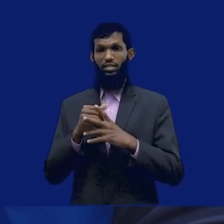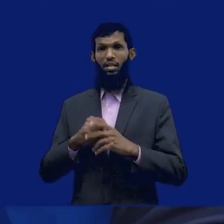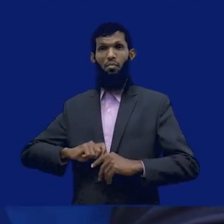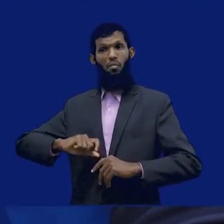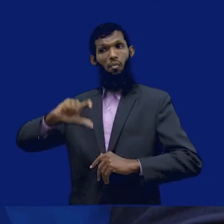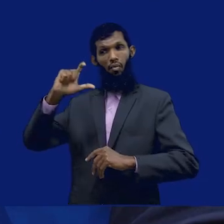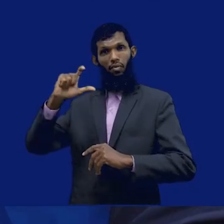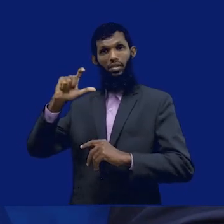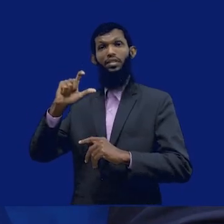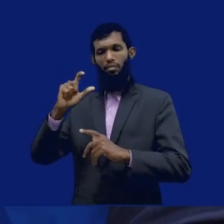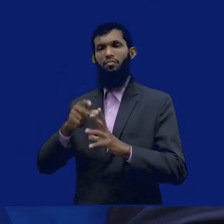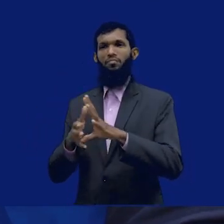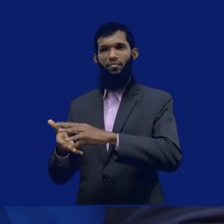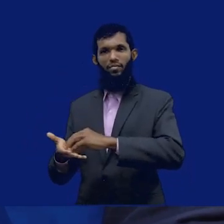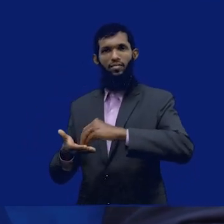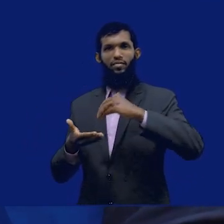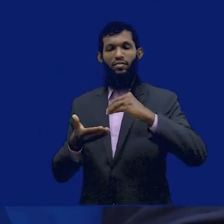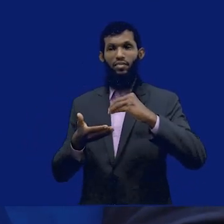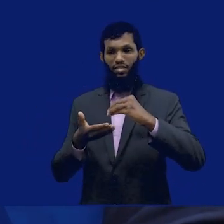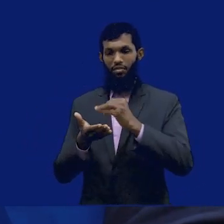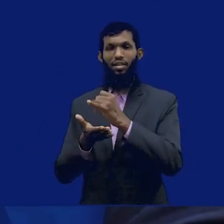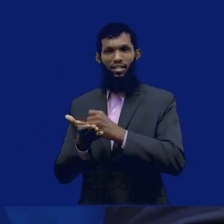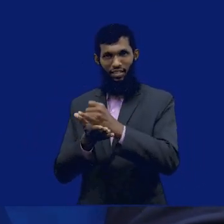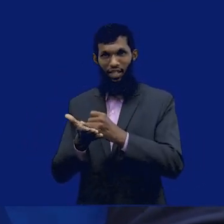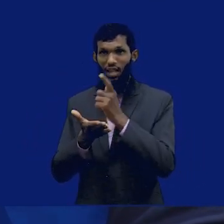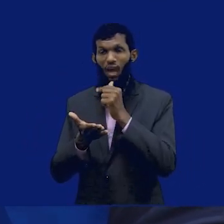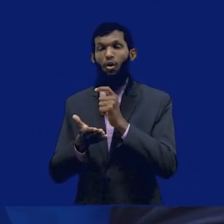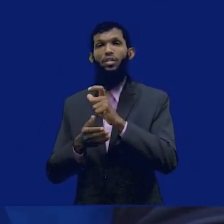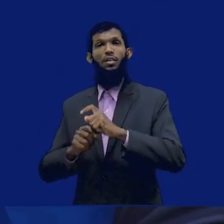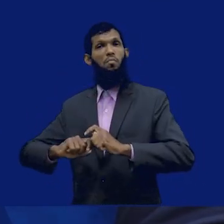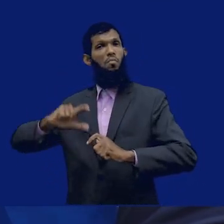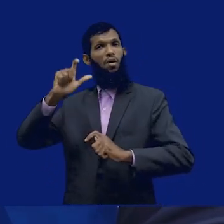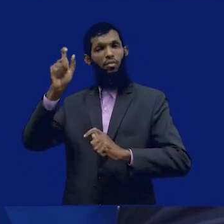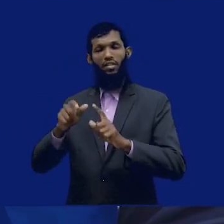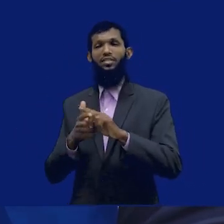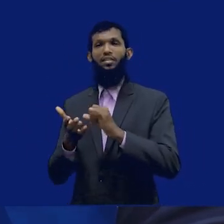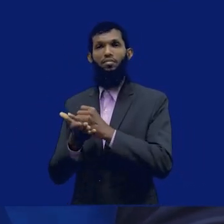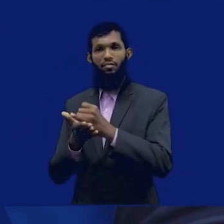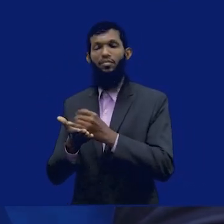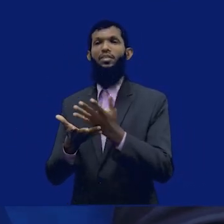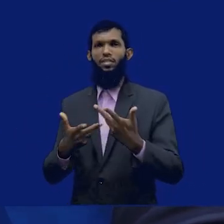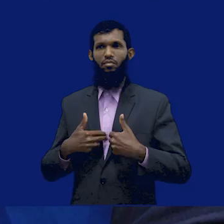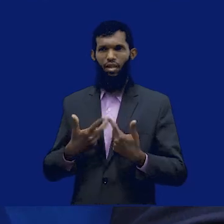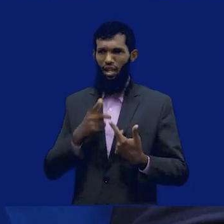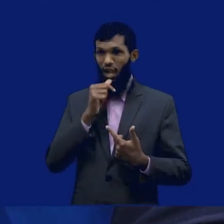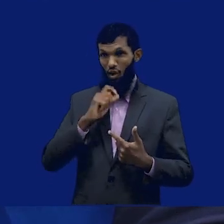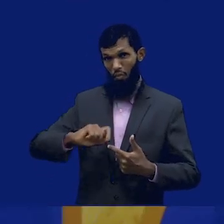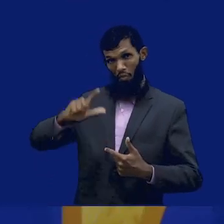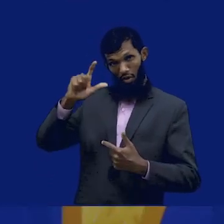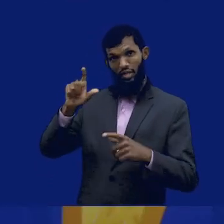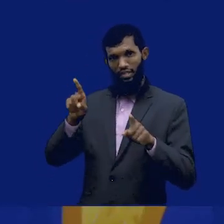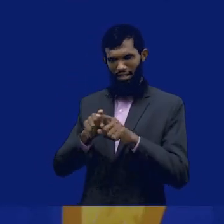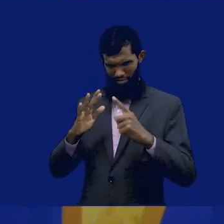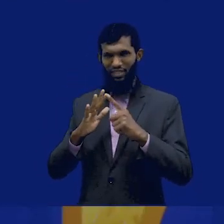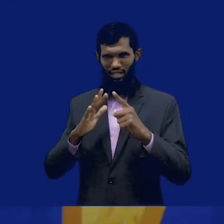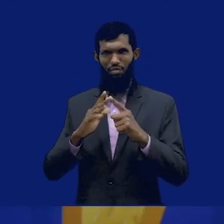aghniya, in other words from the rich. From the rich, so in the eyes of Sharia, there are people who is considered rich.